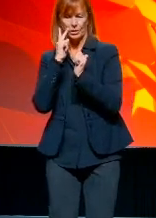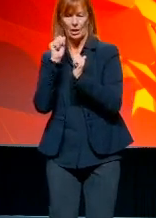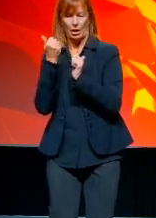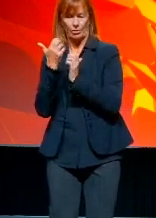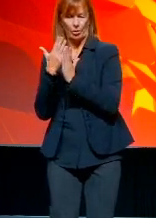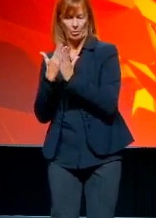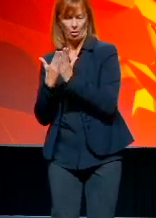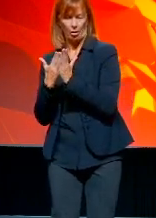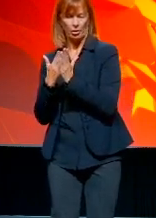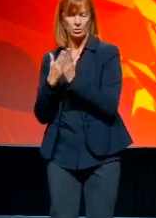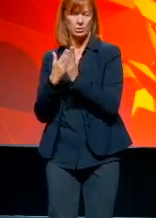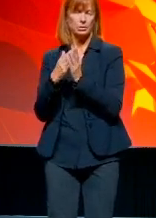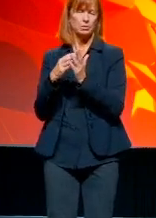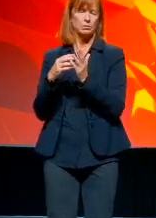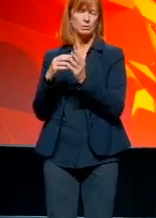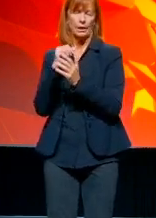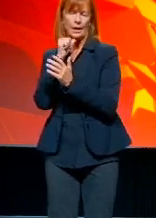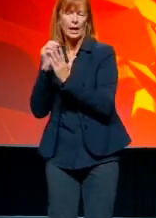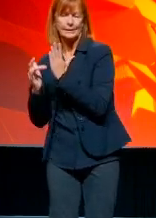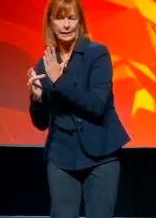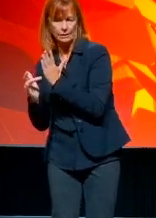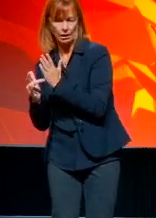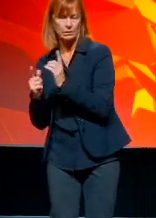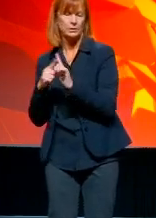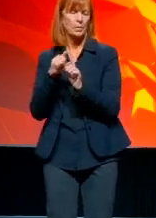non-technical aspect of the equation. So